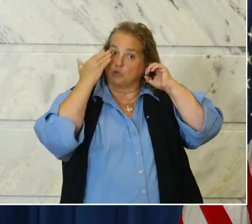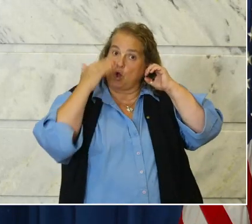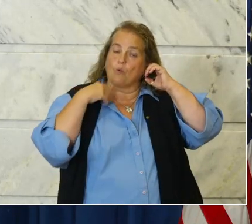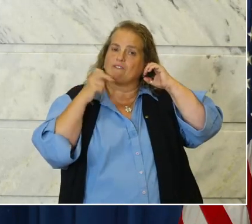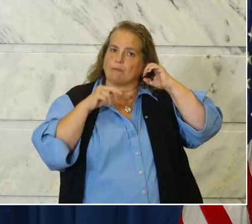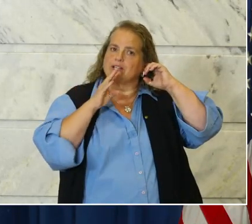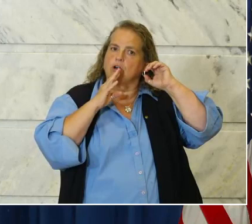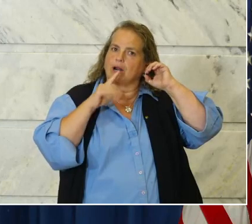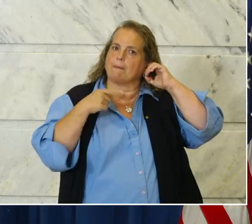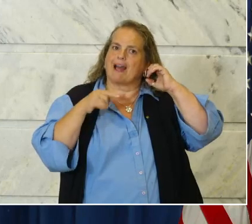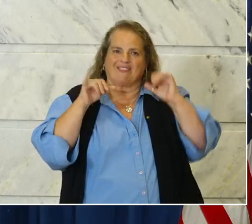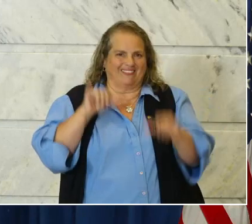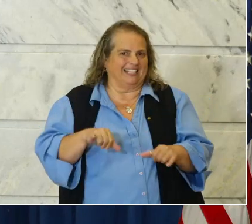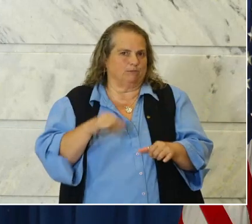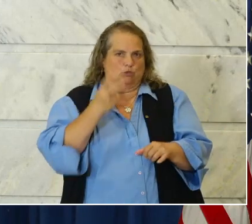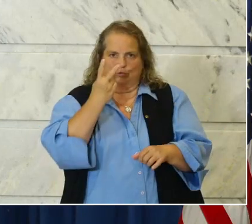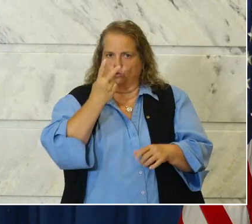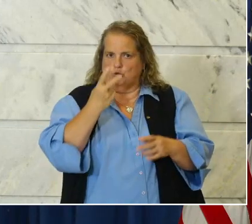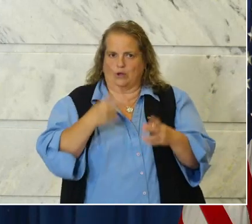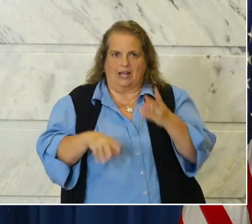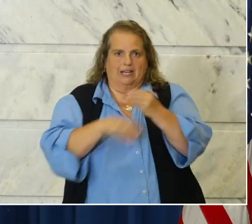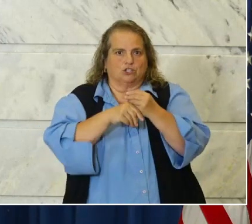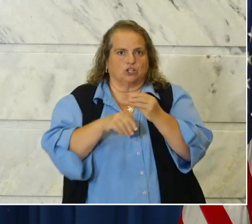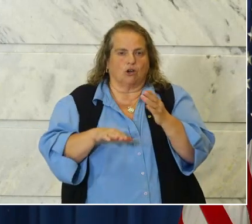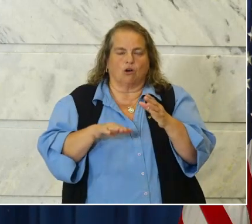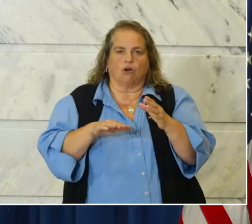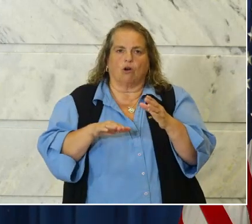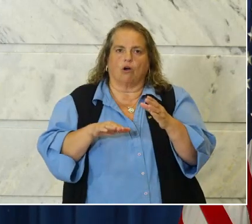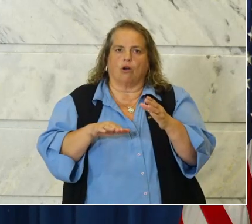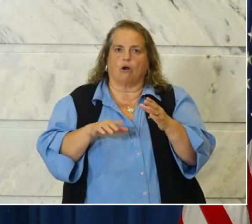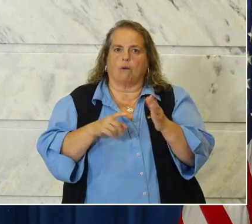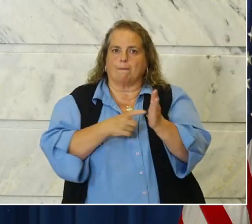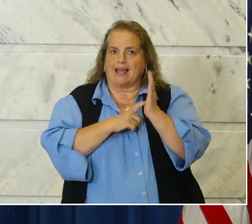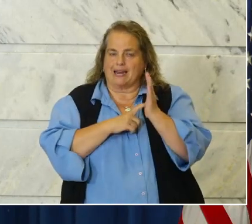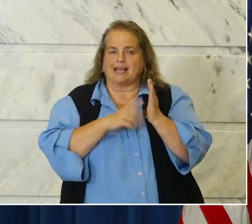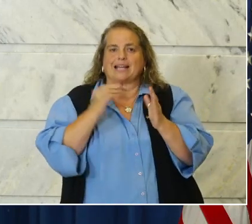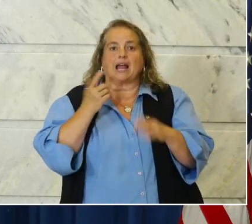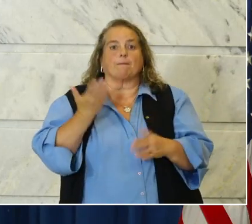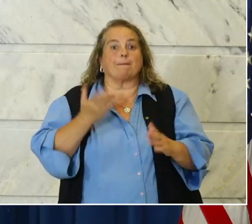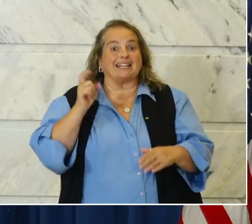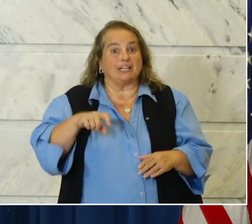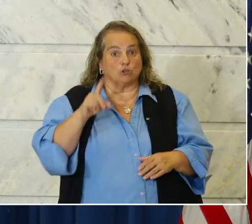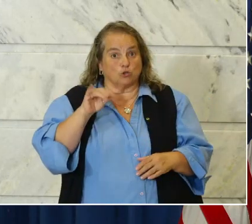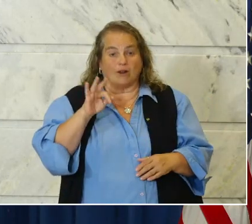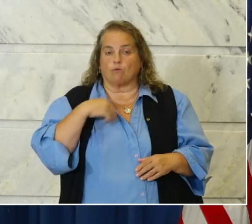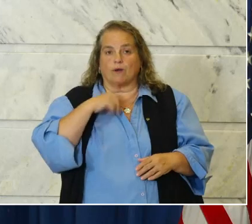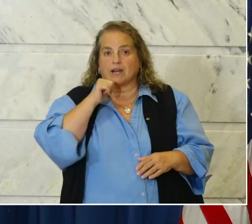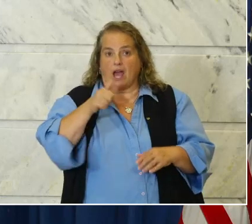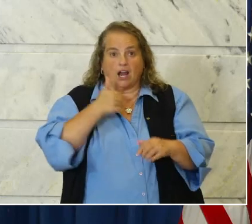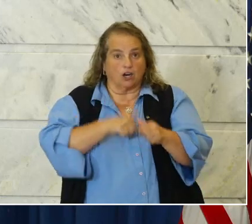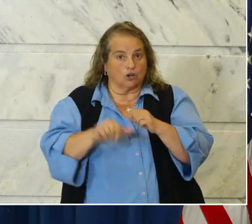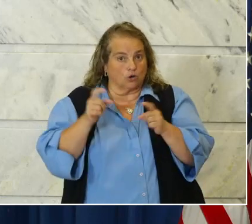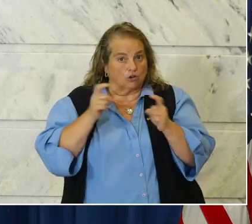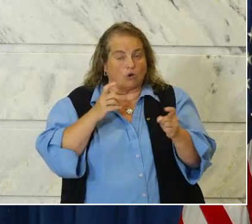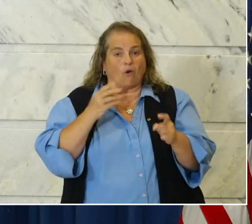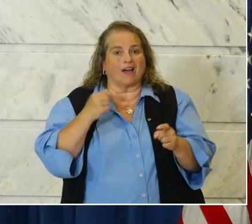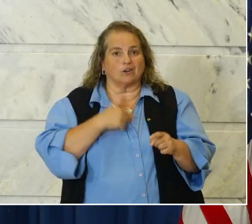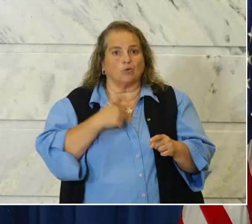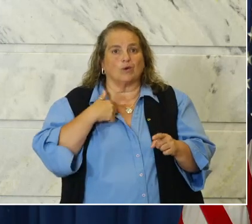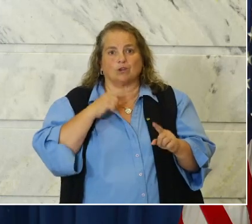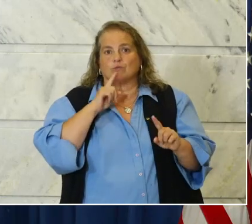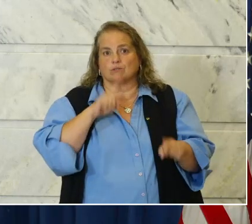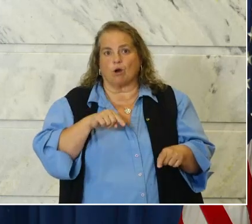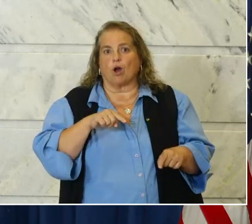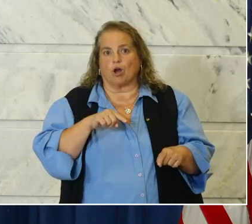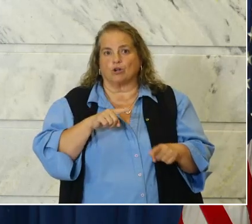talking about these exact steps and that we would need to take them if we didn't get this thing under control. And we respond